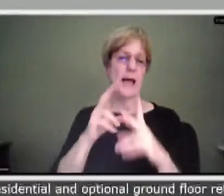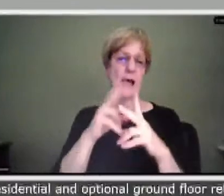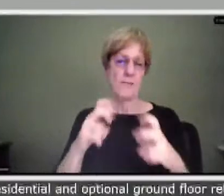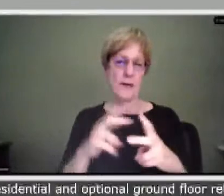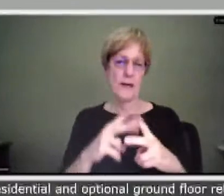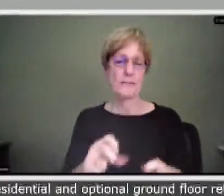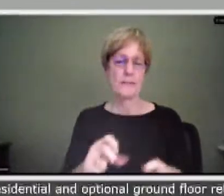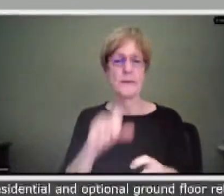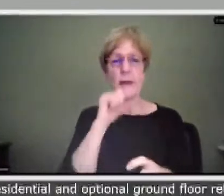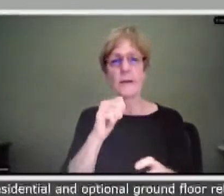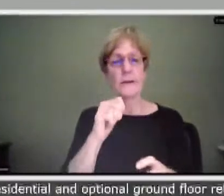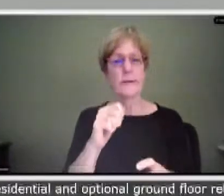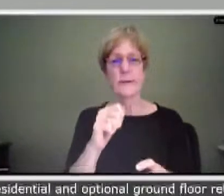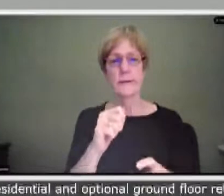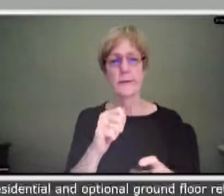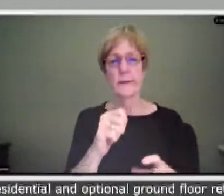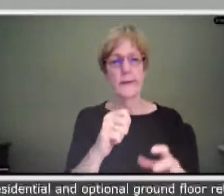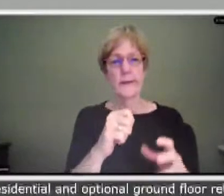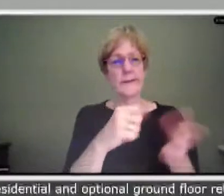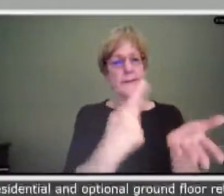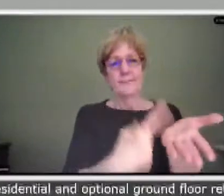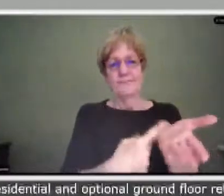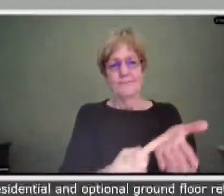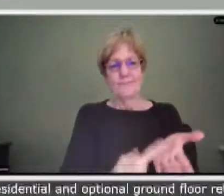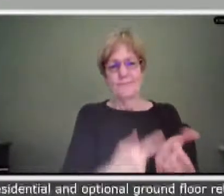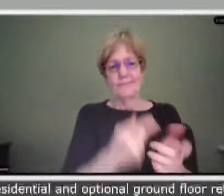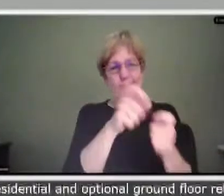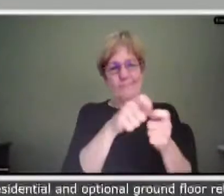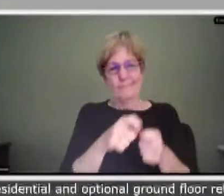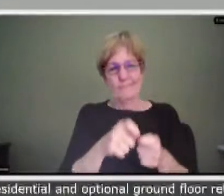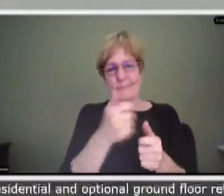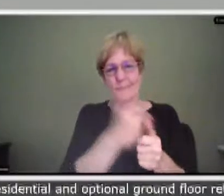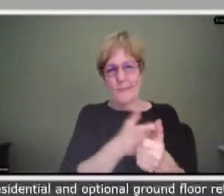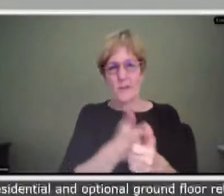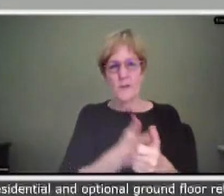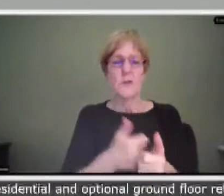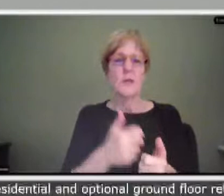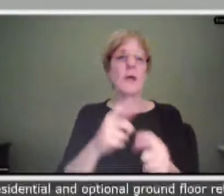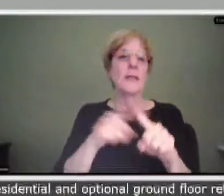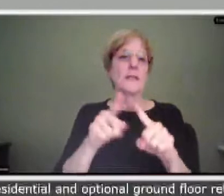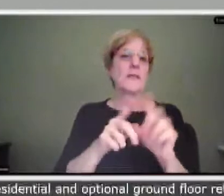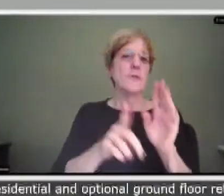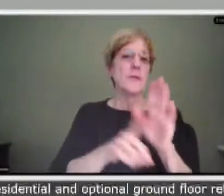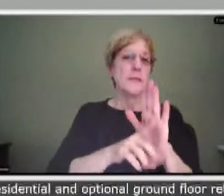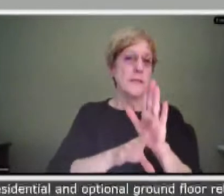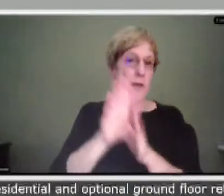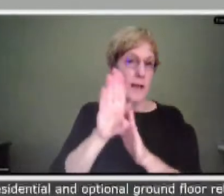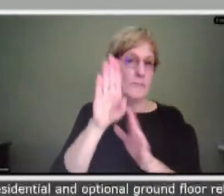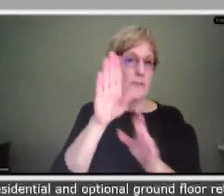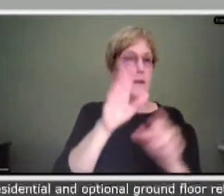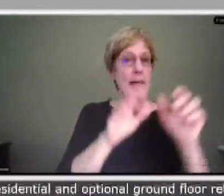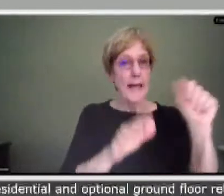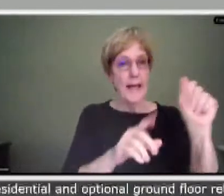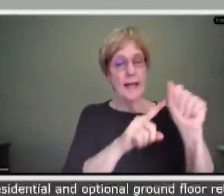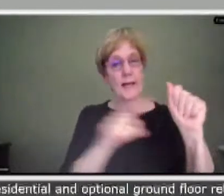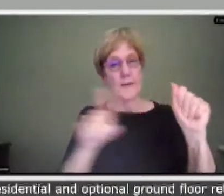these in verbatim. There's multiple development areas that range from development area A through